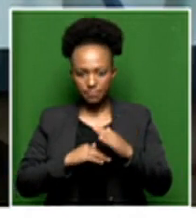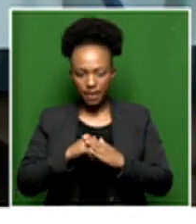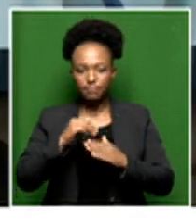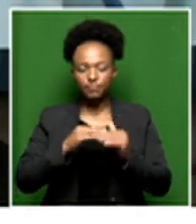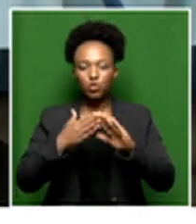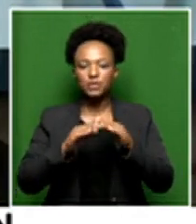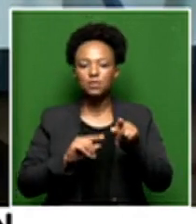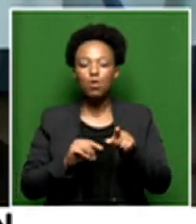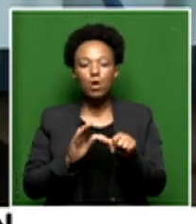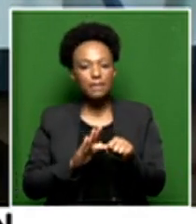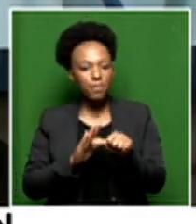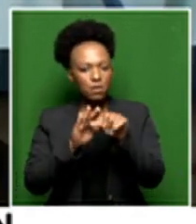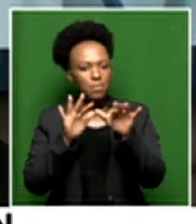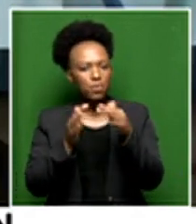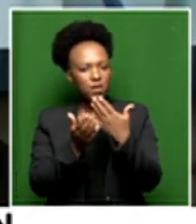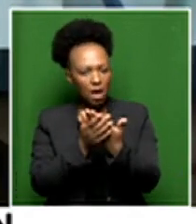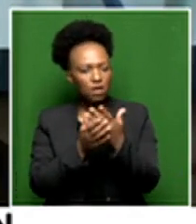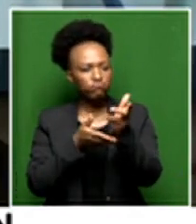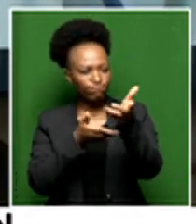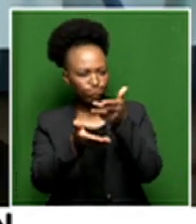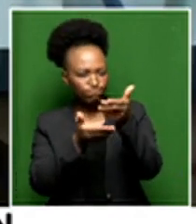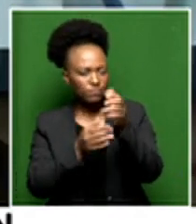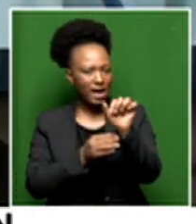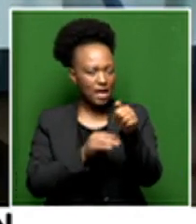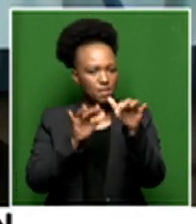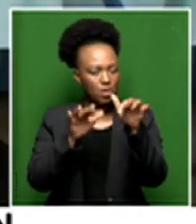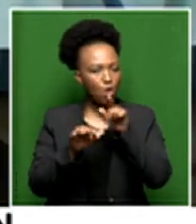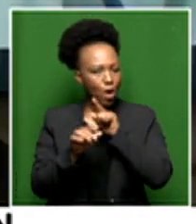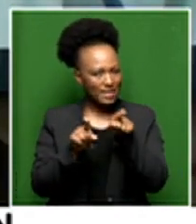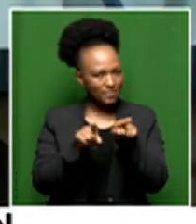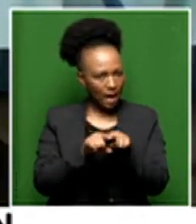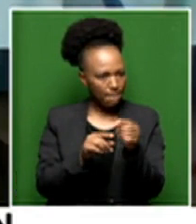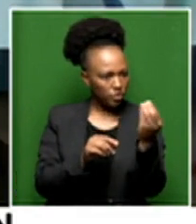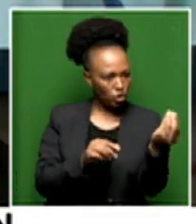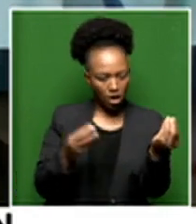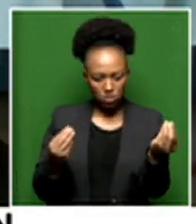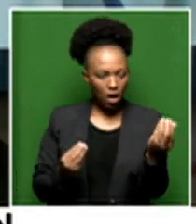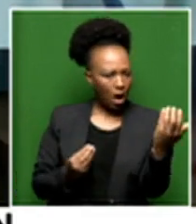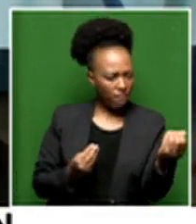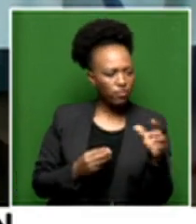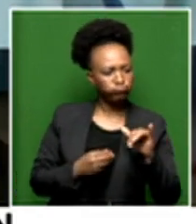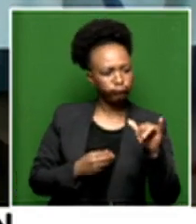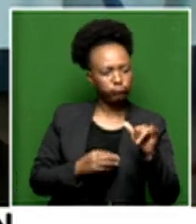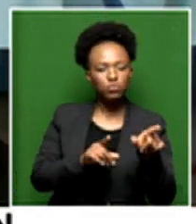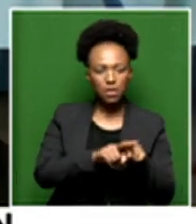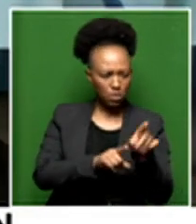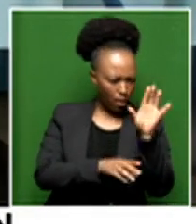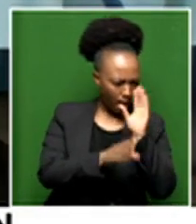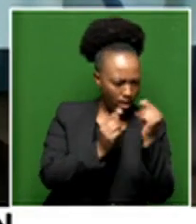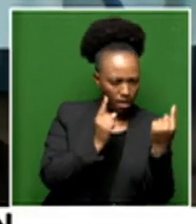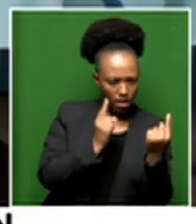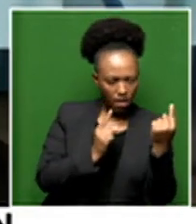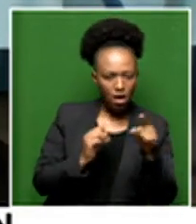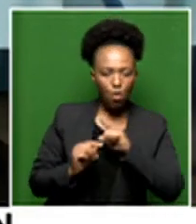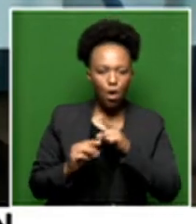that people feel like they can connect with other people who are having similar types of experiences and learn from each other, or just